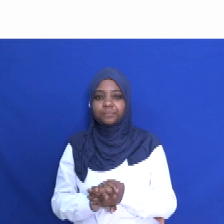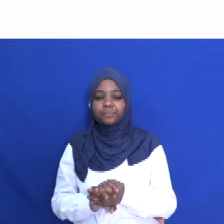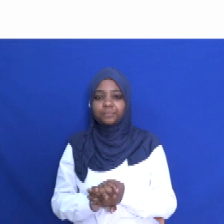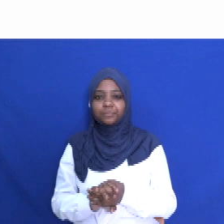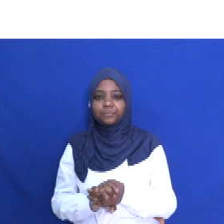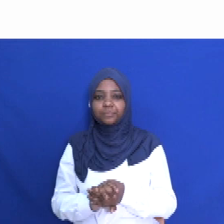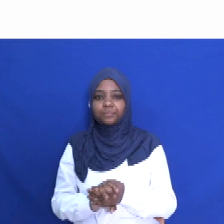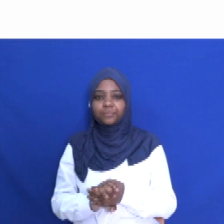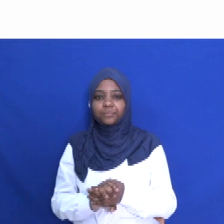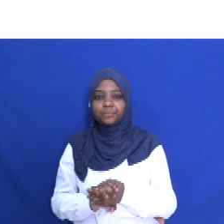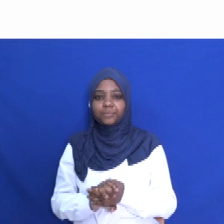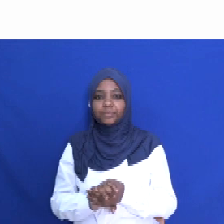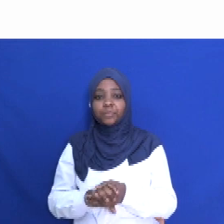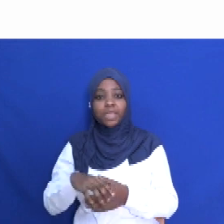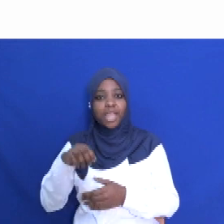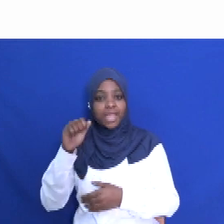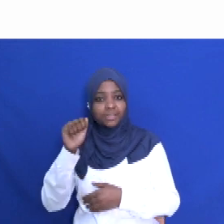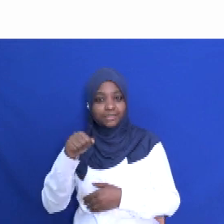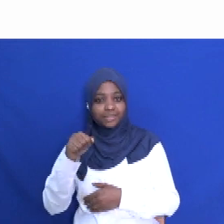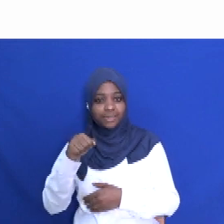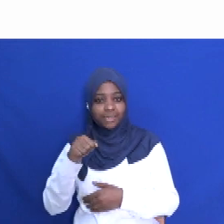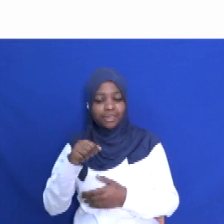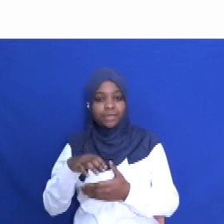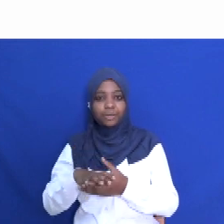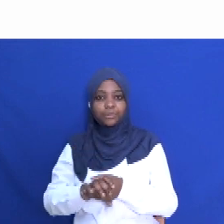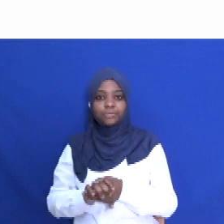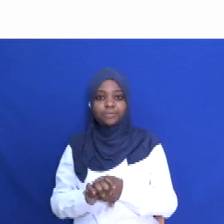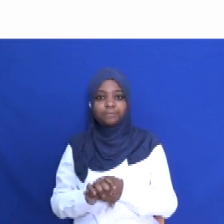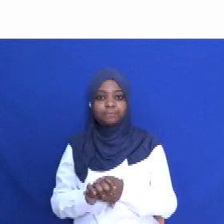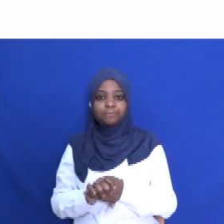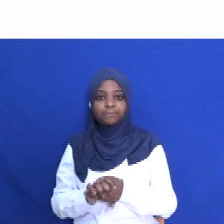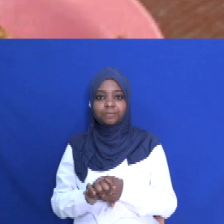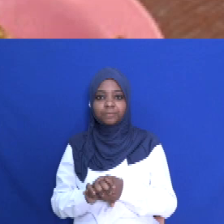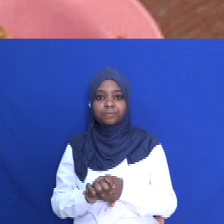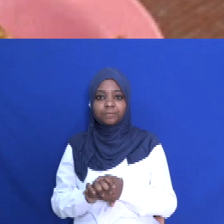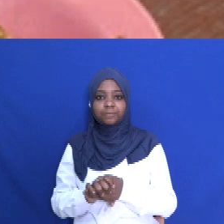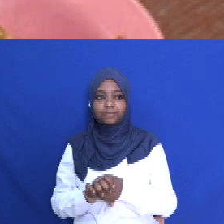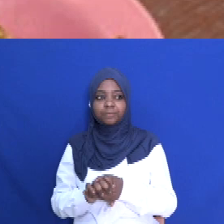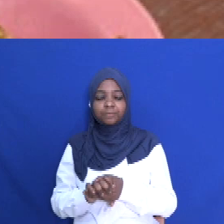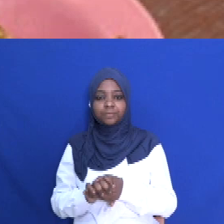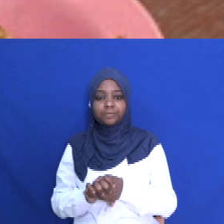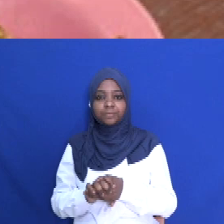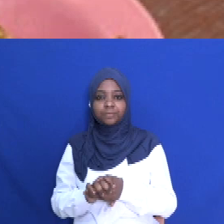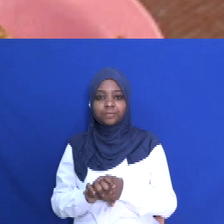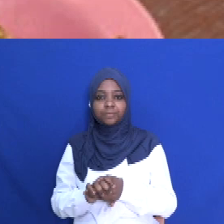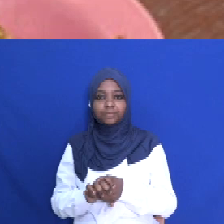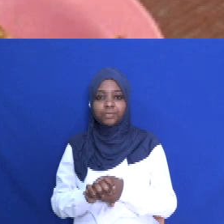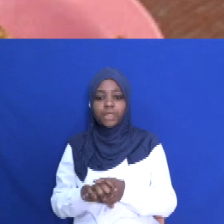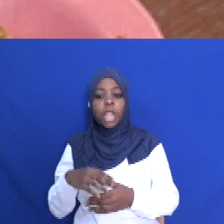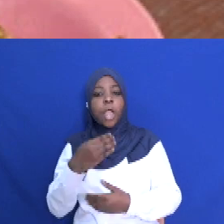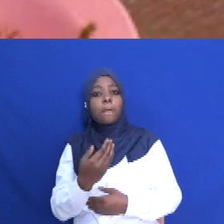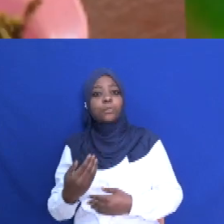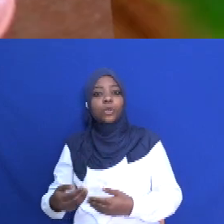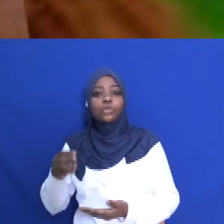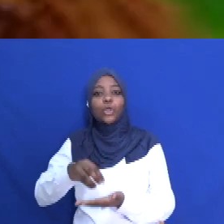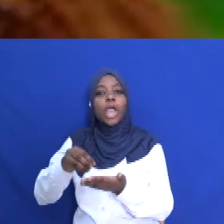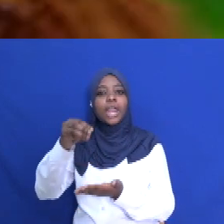If yes, nod your head 3 times. A child is eating